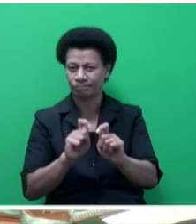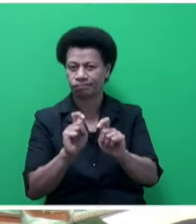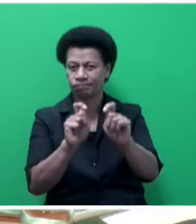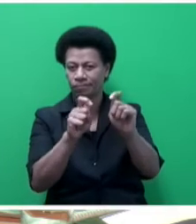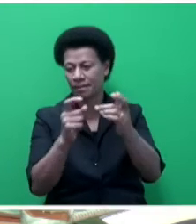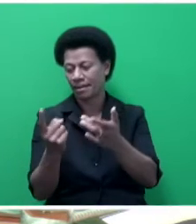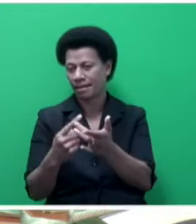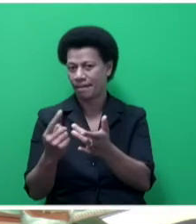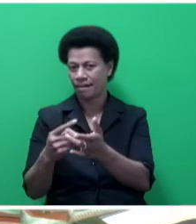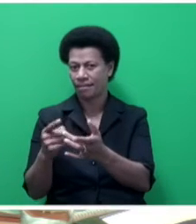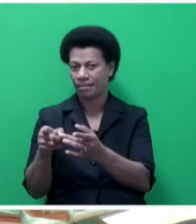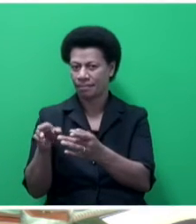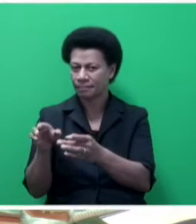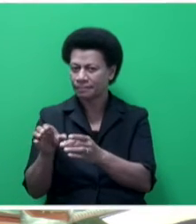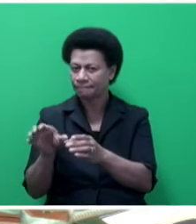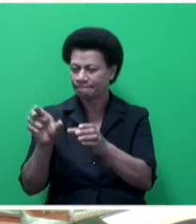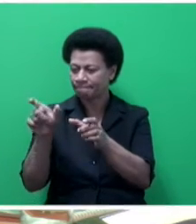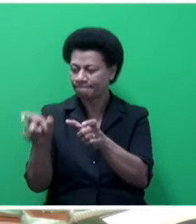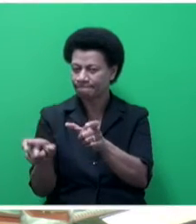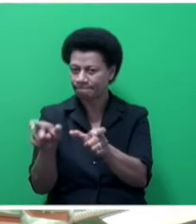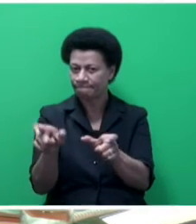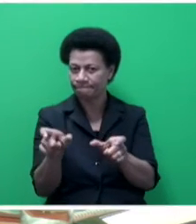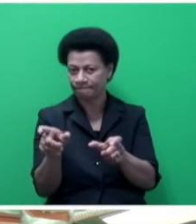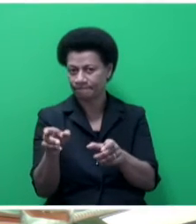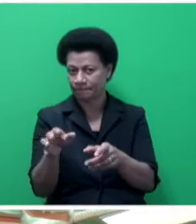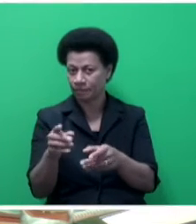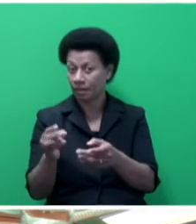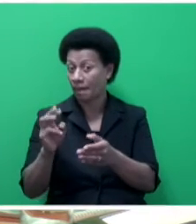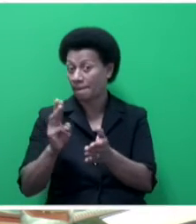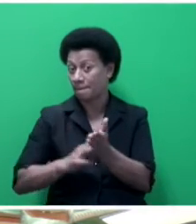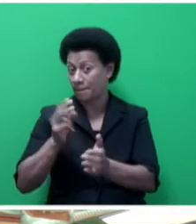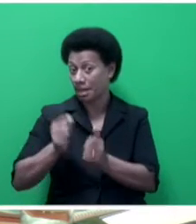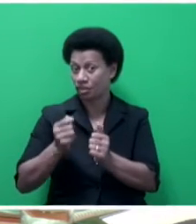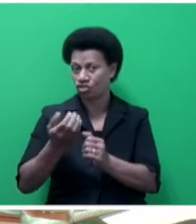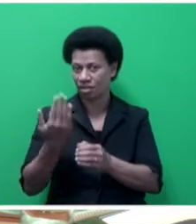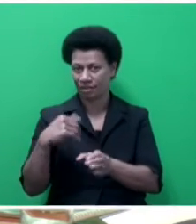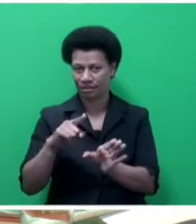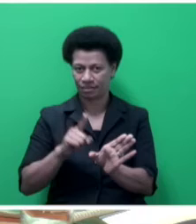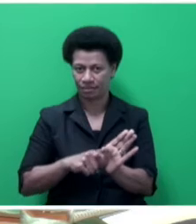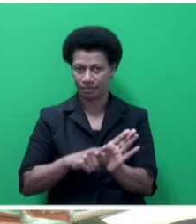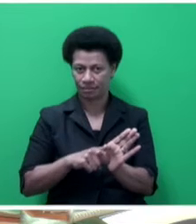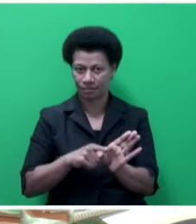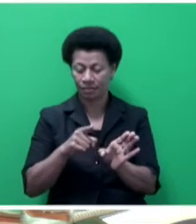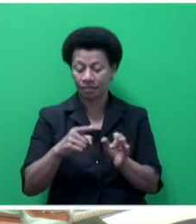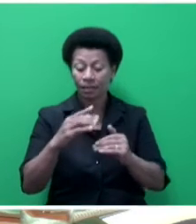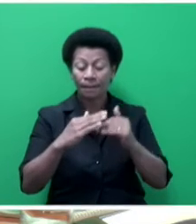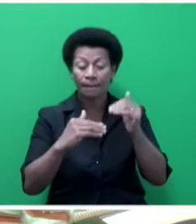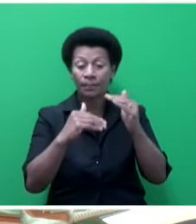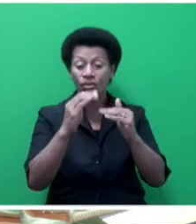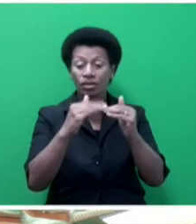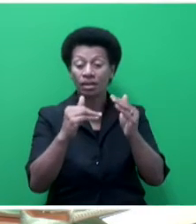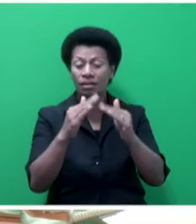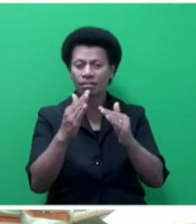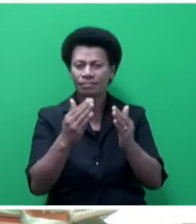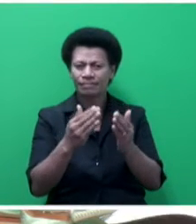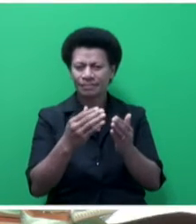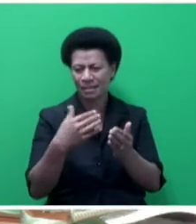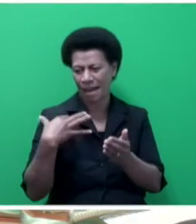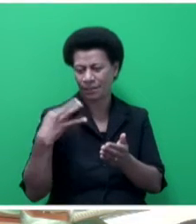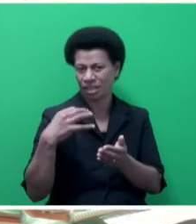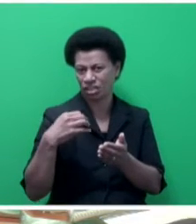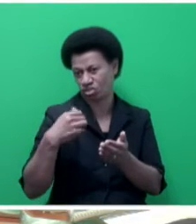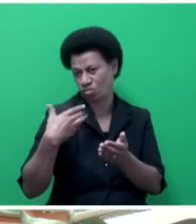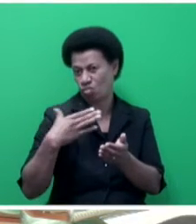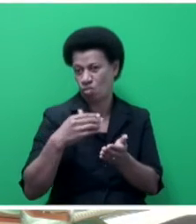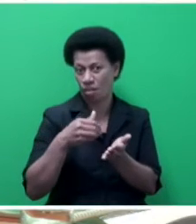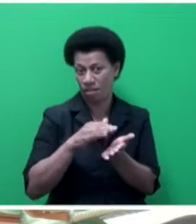well, from March last year. Mr. Speaker, sir, in relation to the number of building applications submitted for the period January